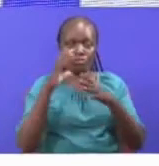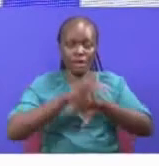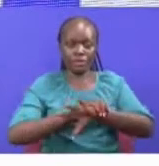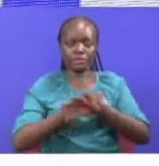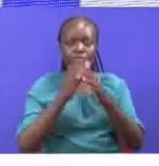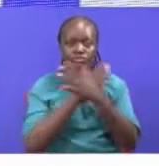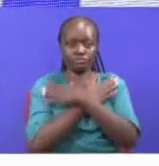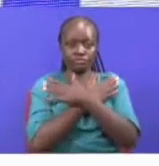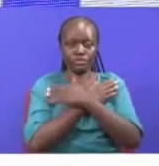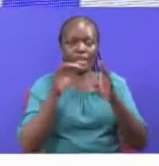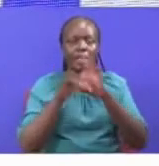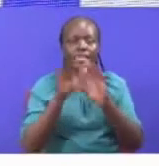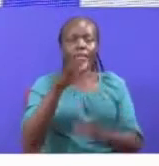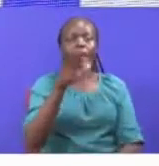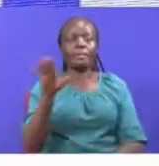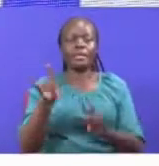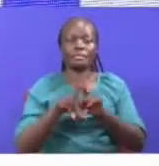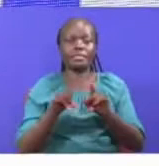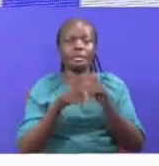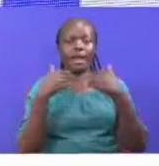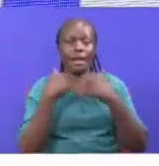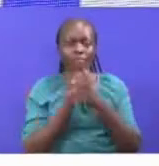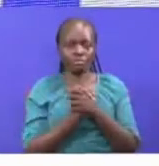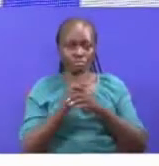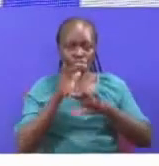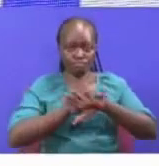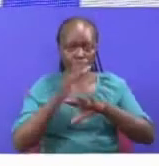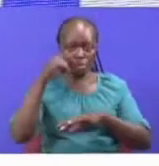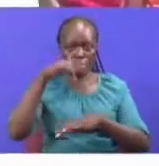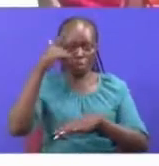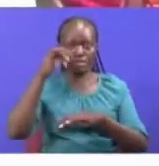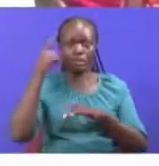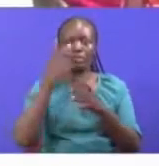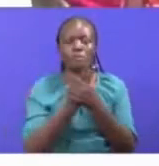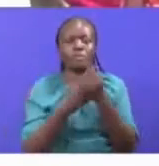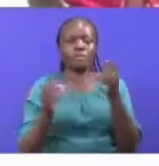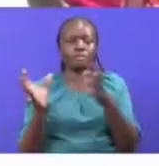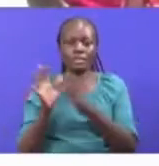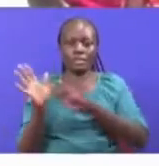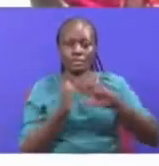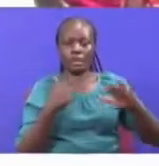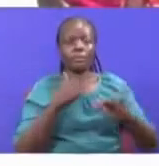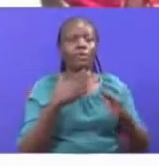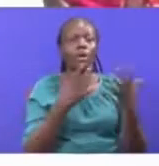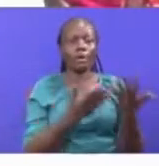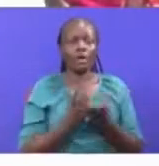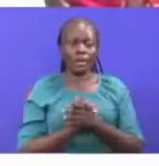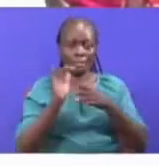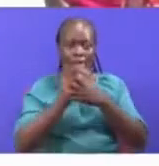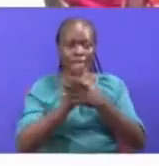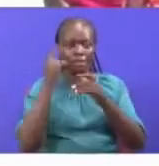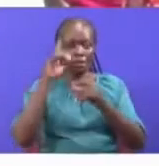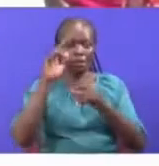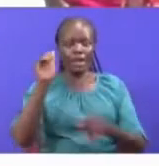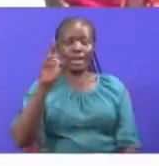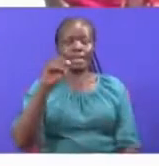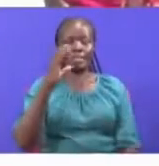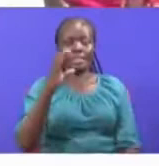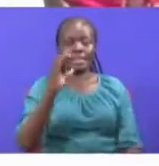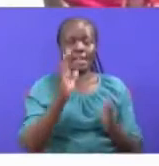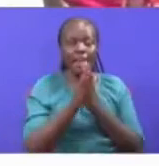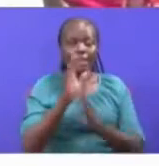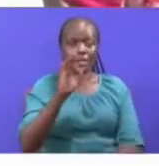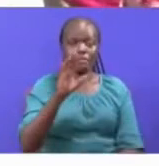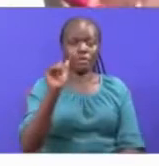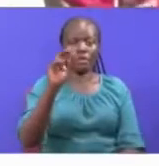allies in Parliament to generate pro-hustler policies. Let me welcome the partnership of the ANC and